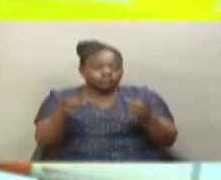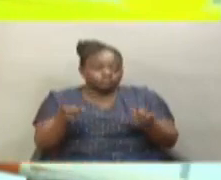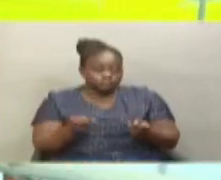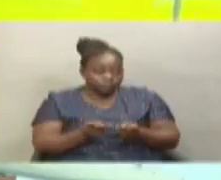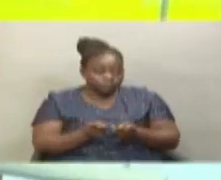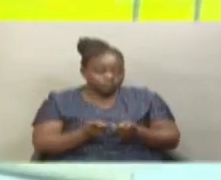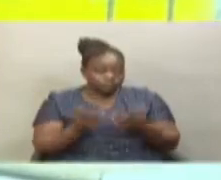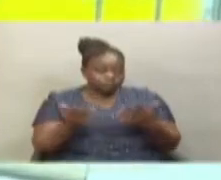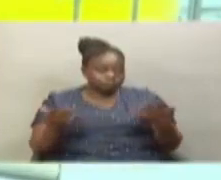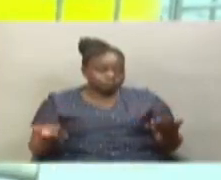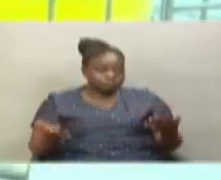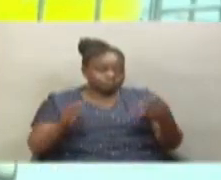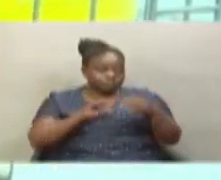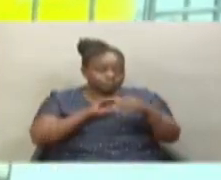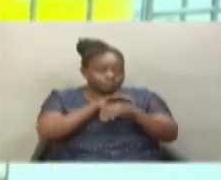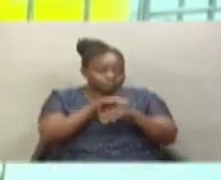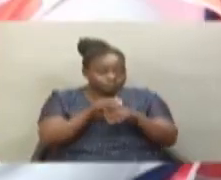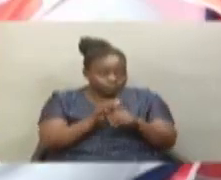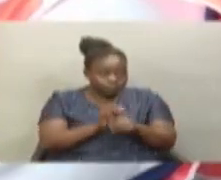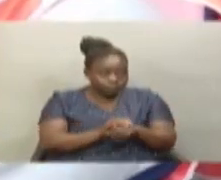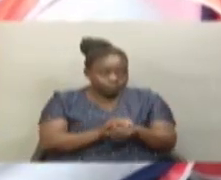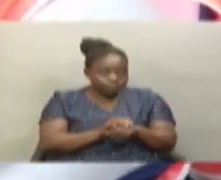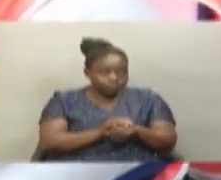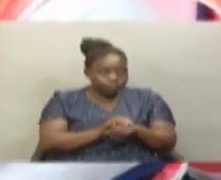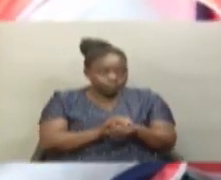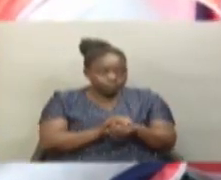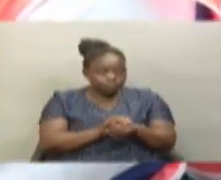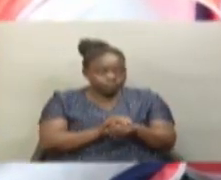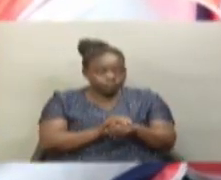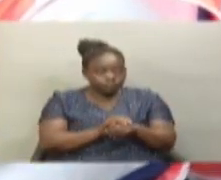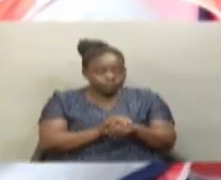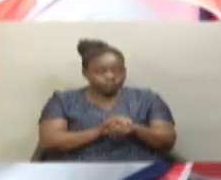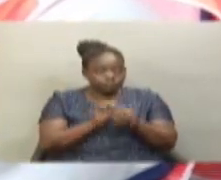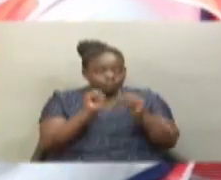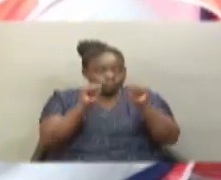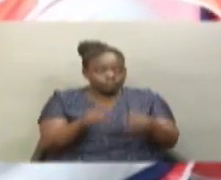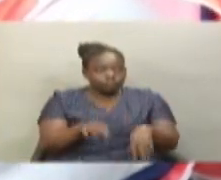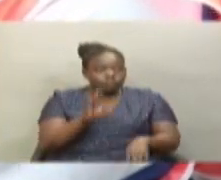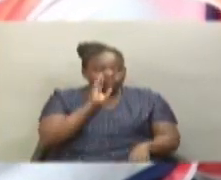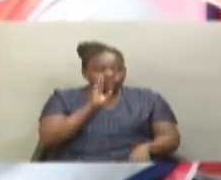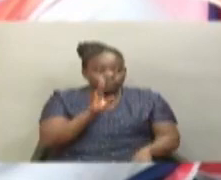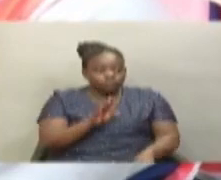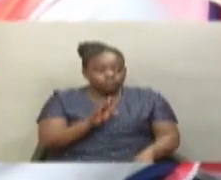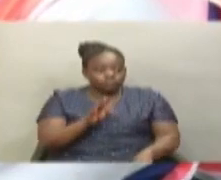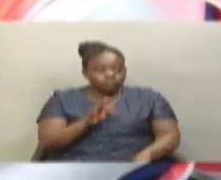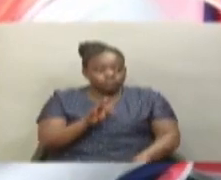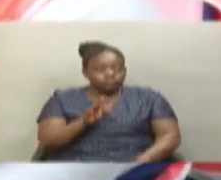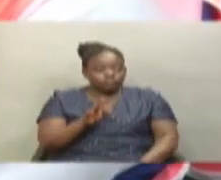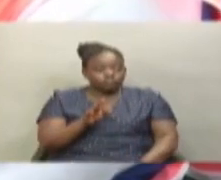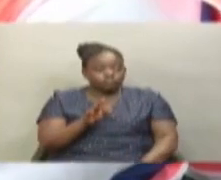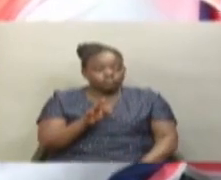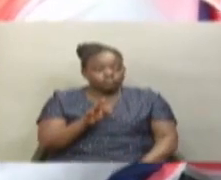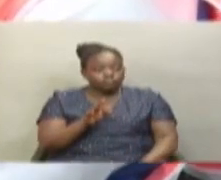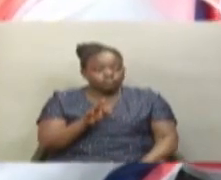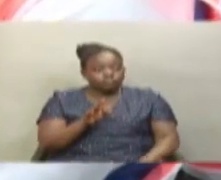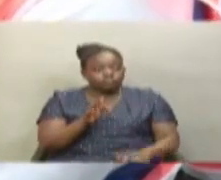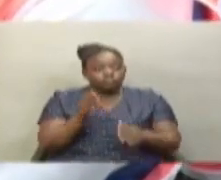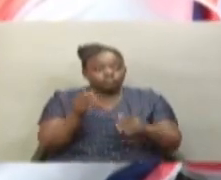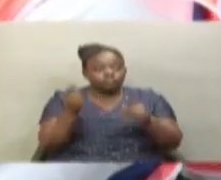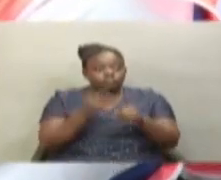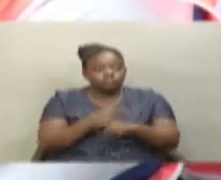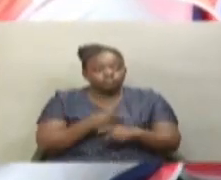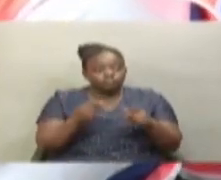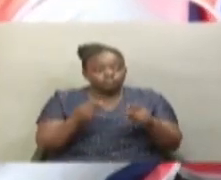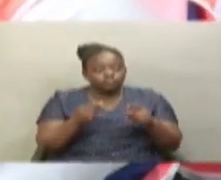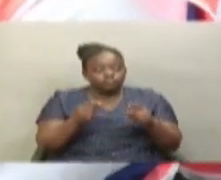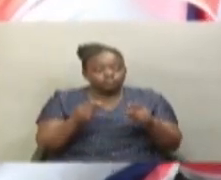you generate and they must be in sync. Now from these two